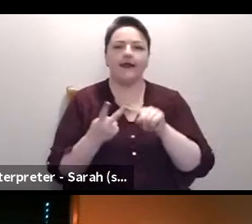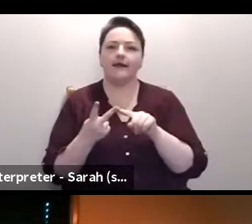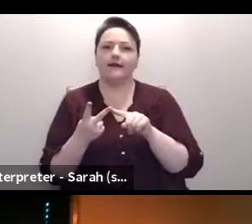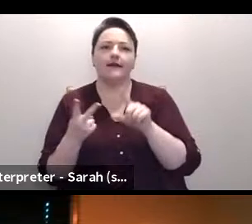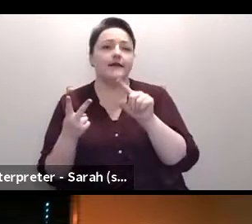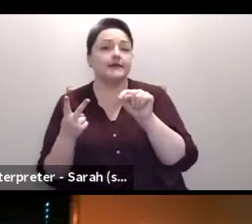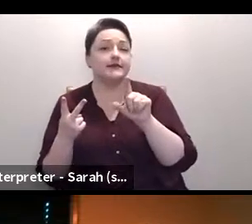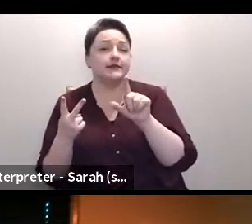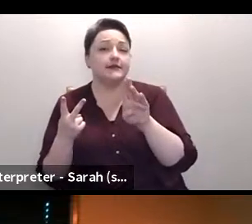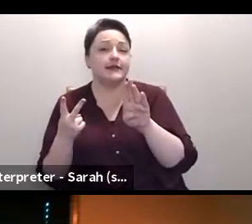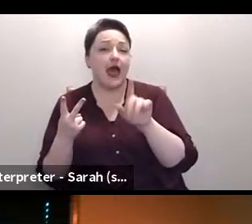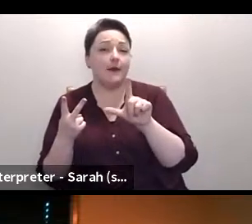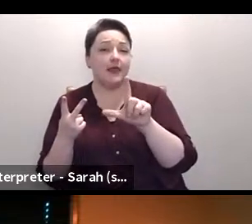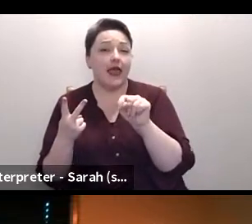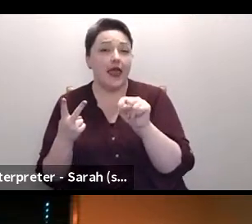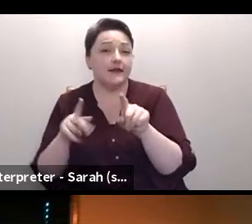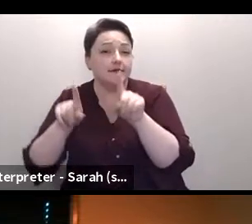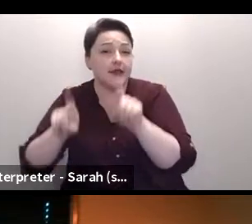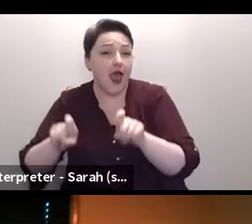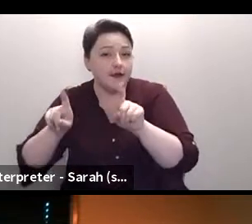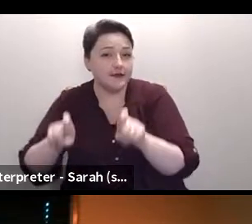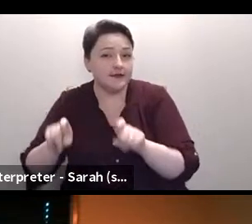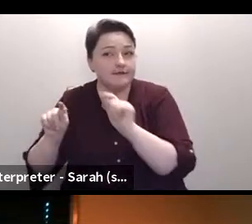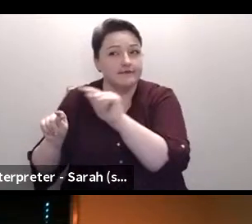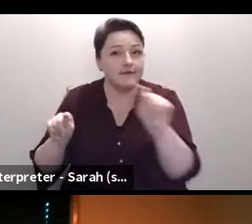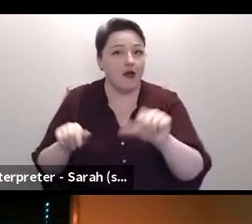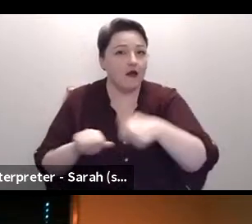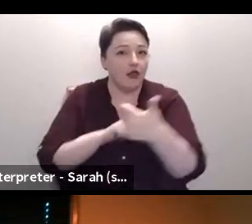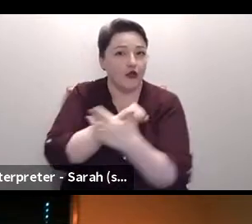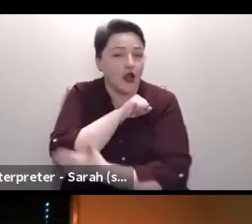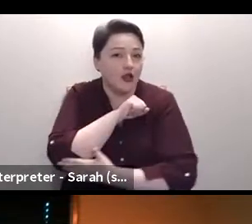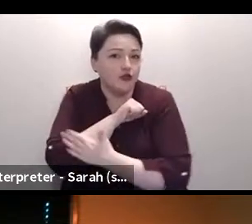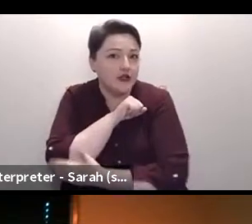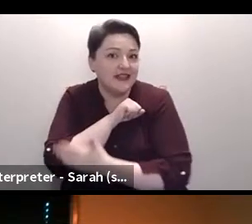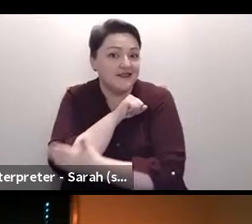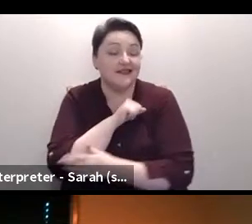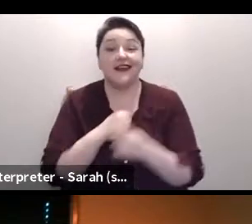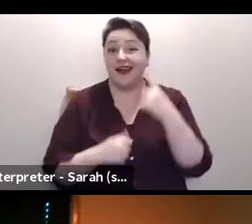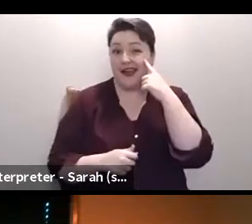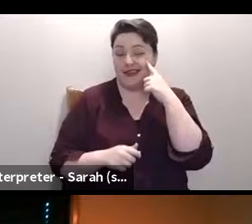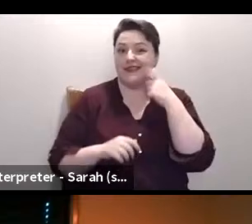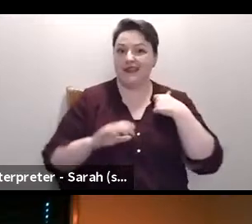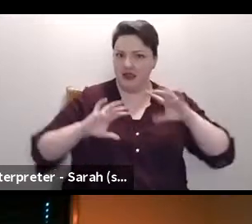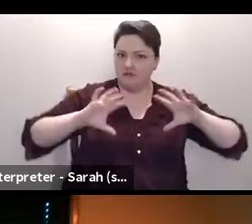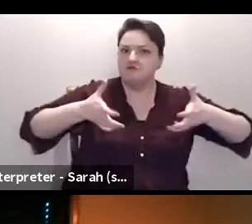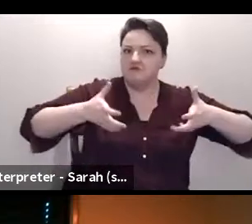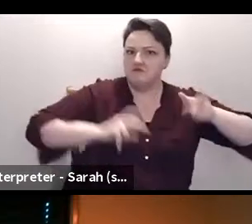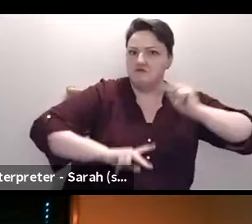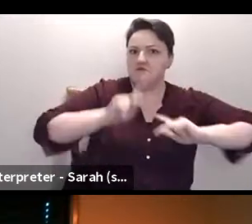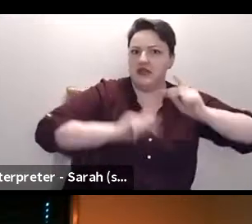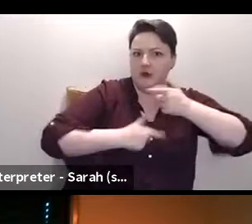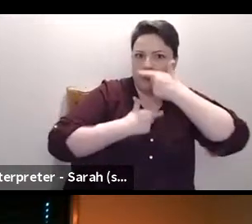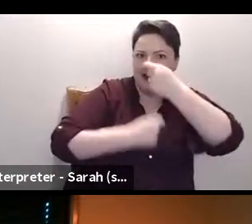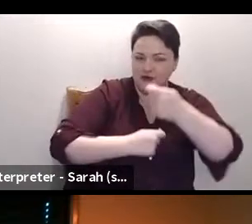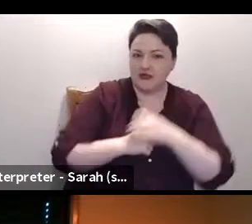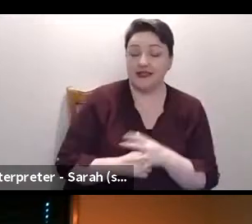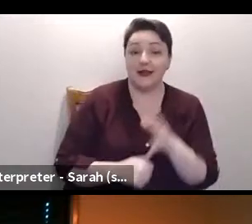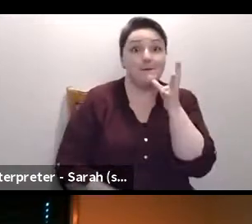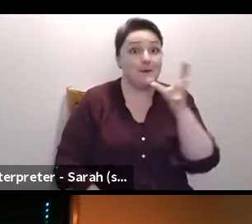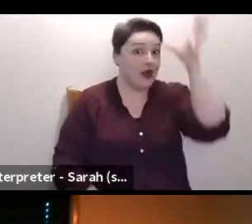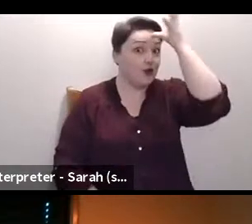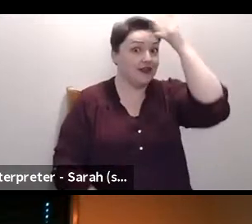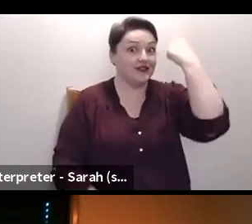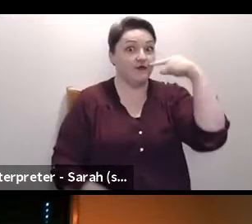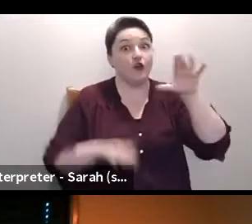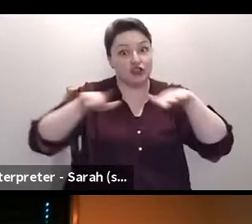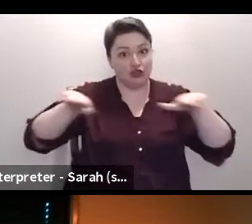think that there really would be a lot of interest if that option were available. And for parents, will definitely want it for their kids,